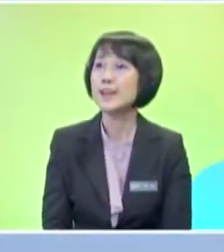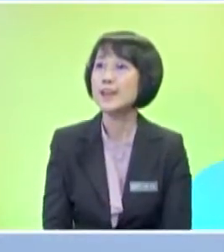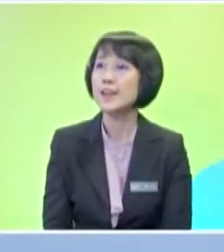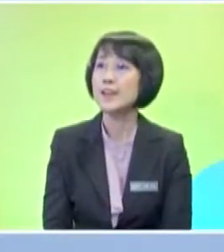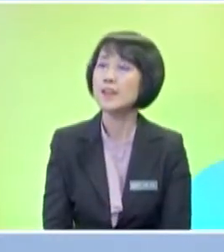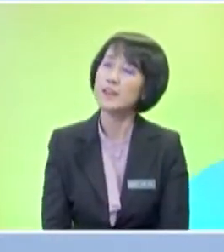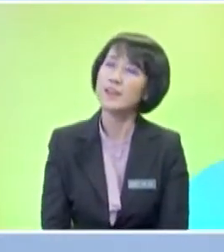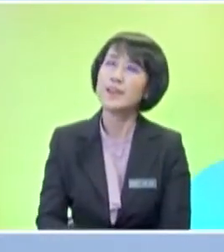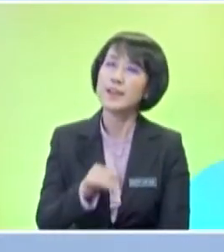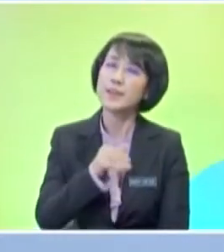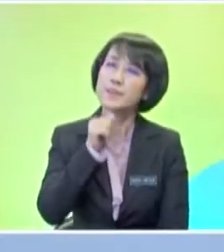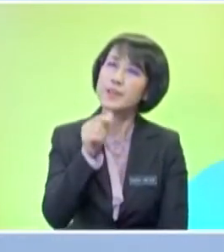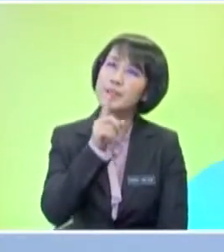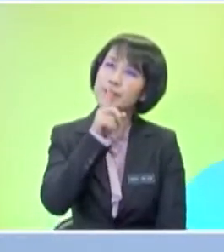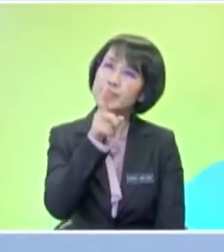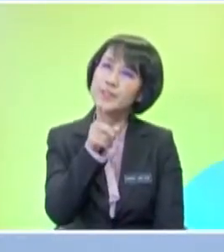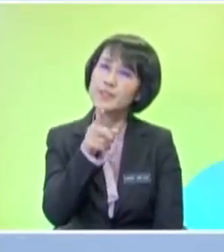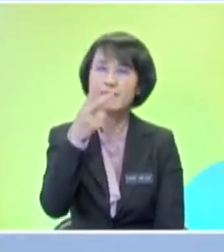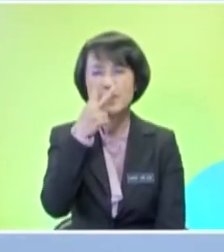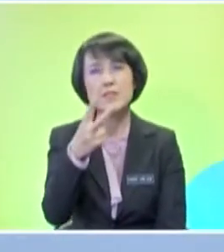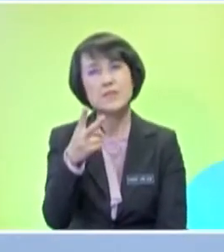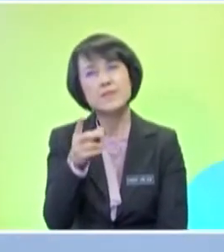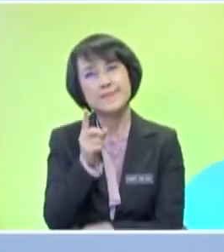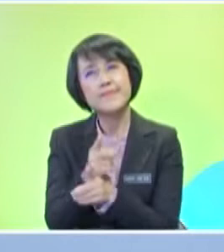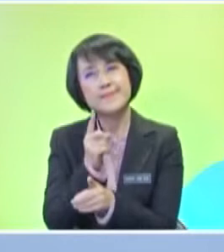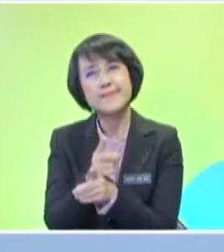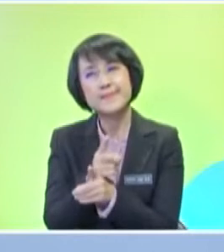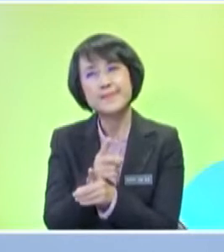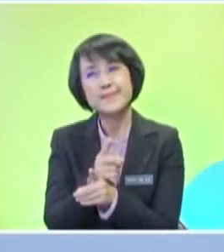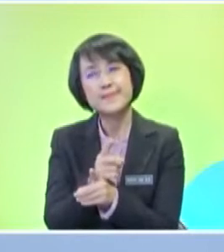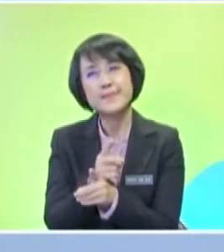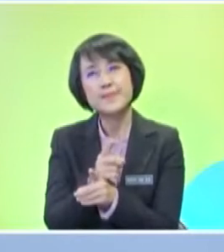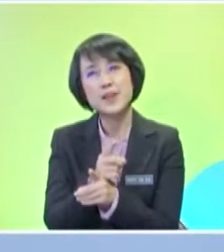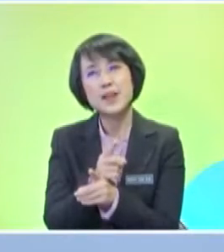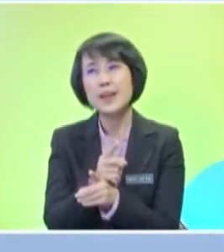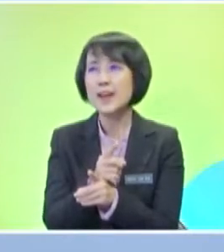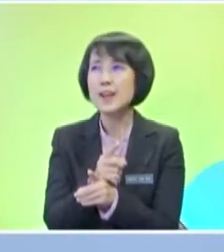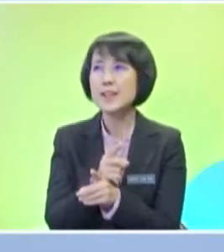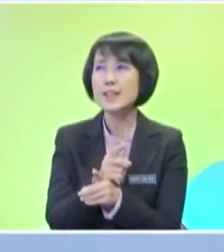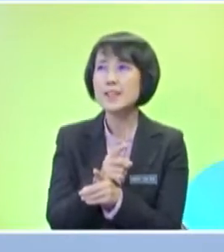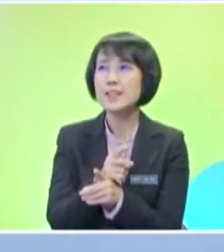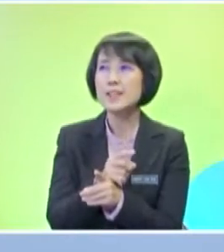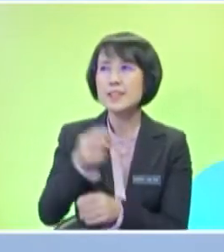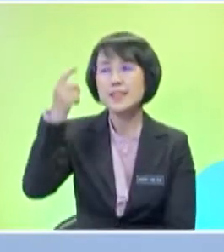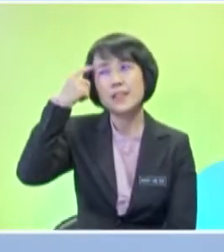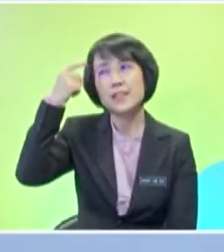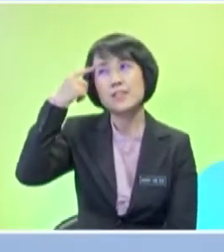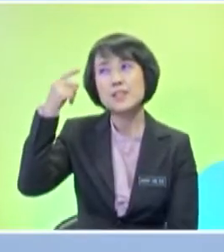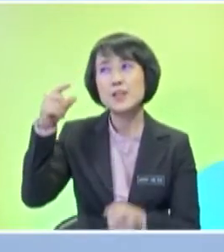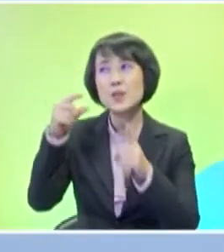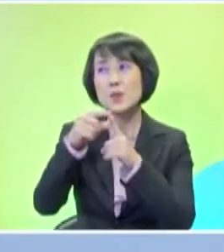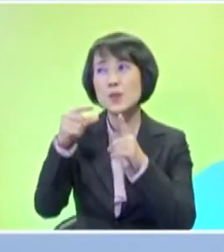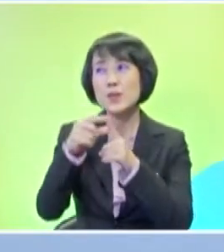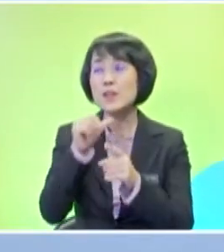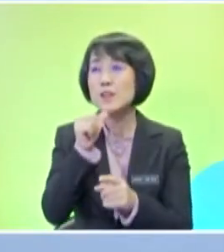I'm not so sure. It looks correct, but maybe it should be a word and not a picture. Is that